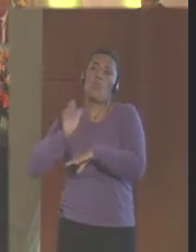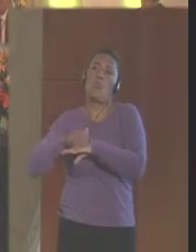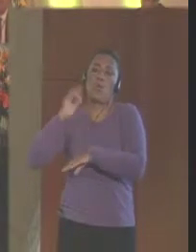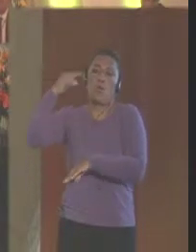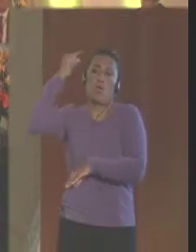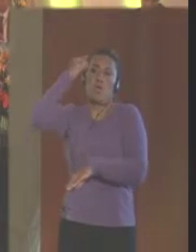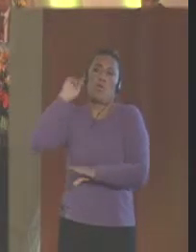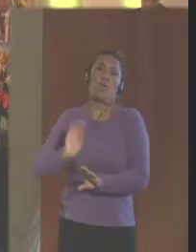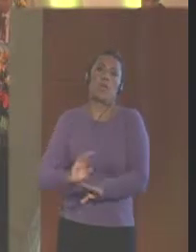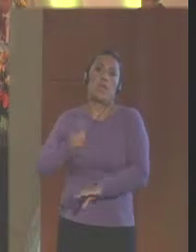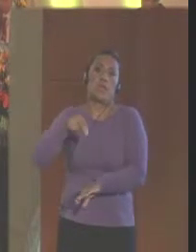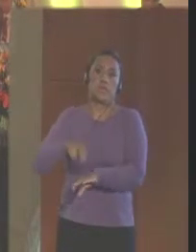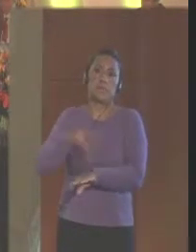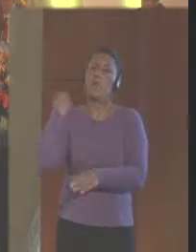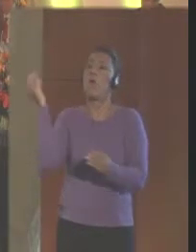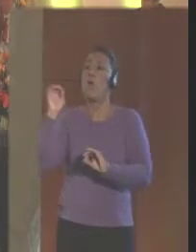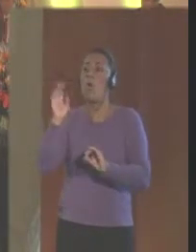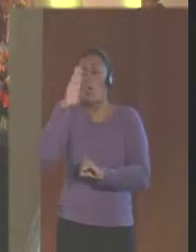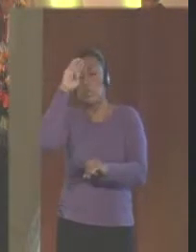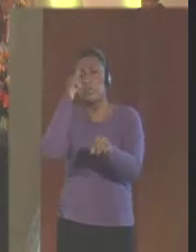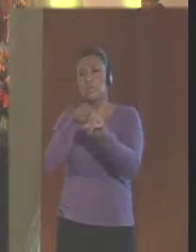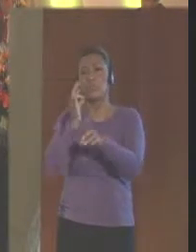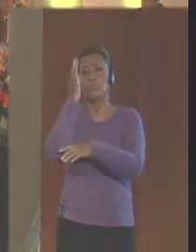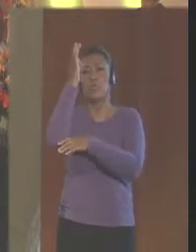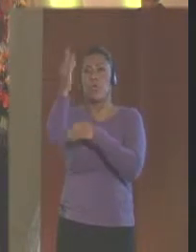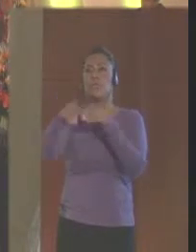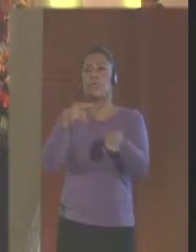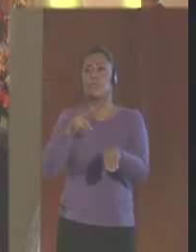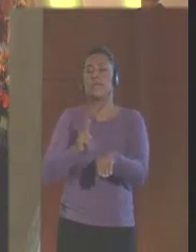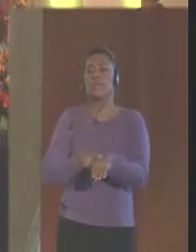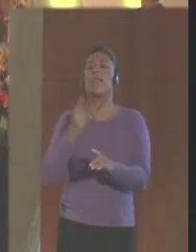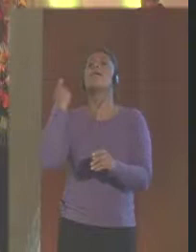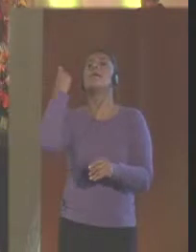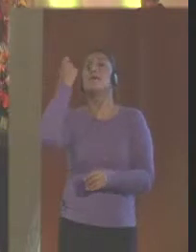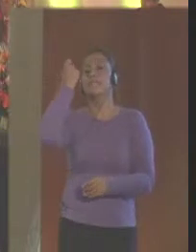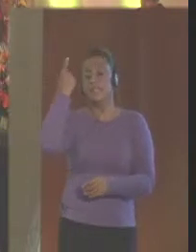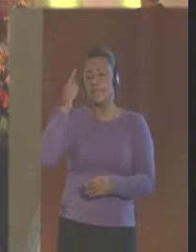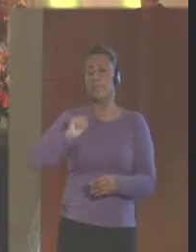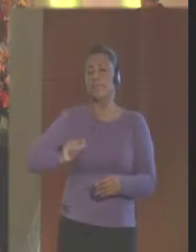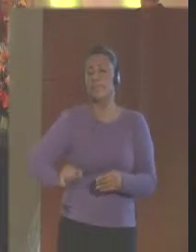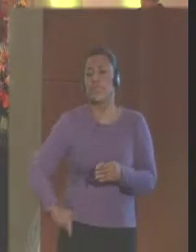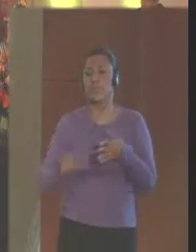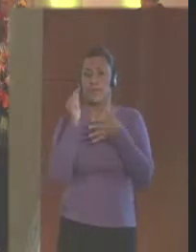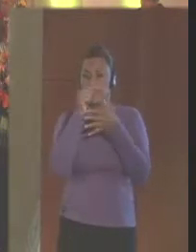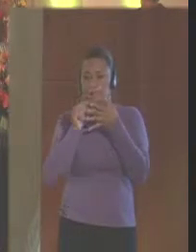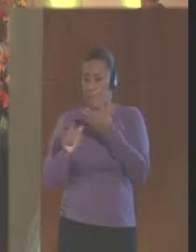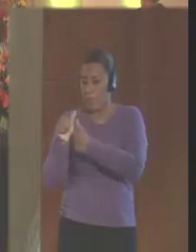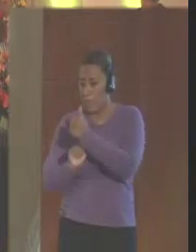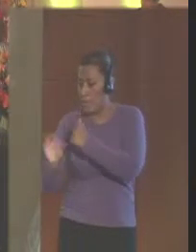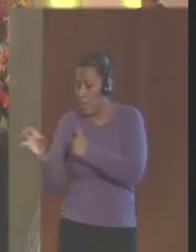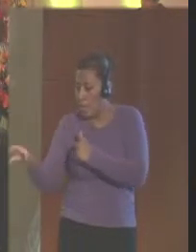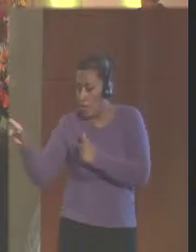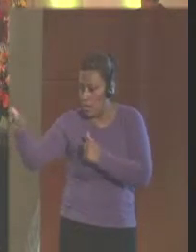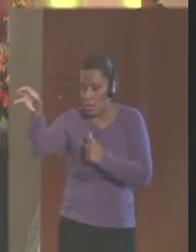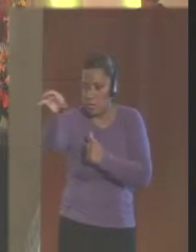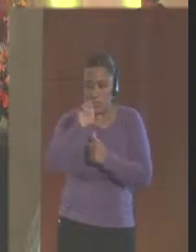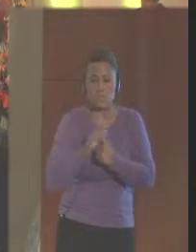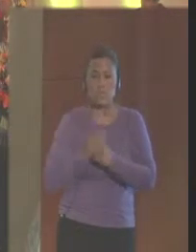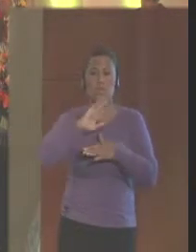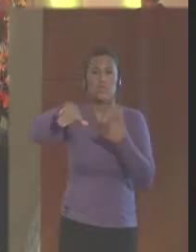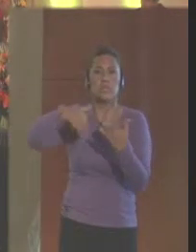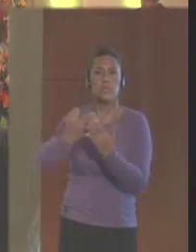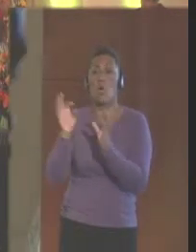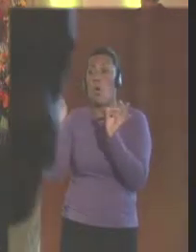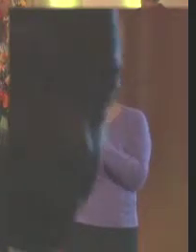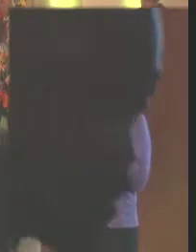aspirations, sectoral characteristics, and cross-sectoral interaction, and based on achieving